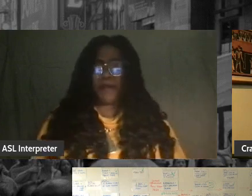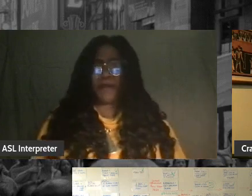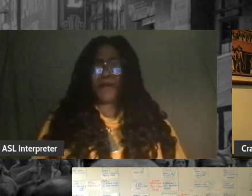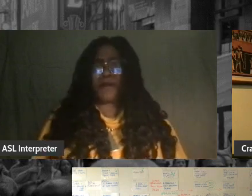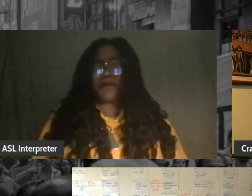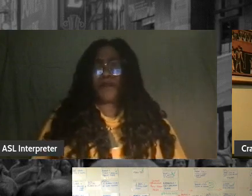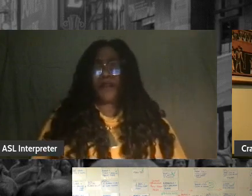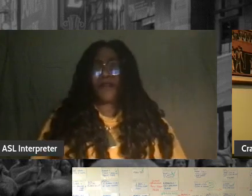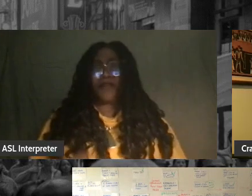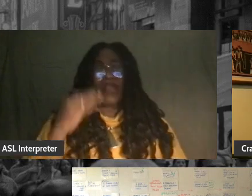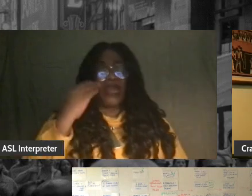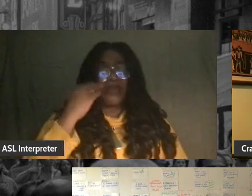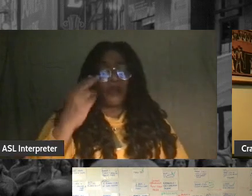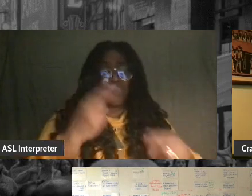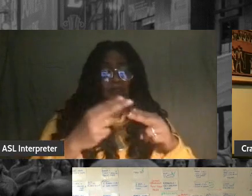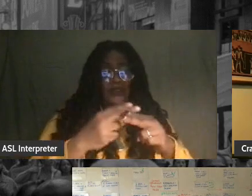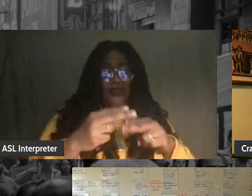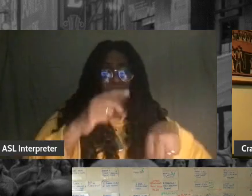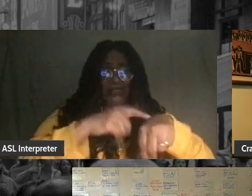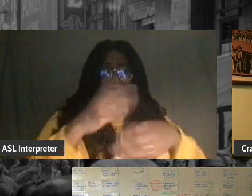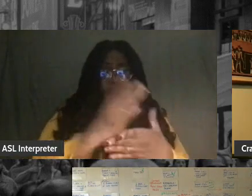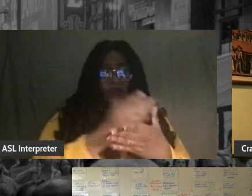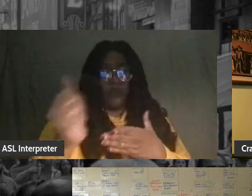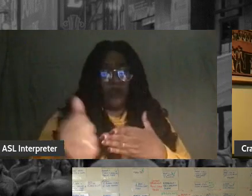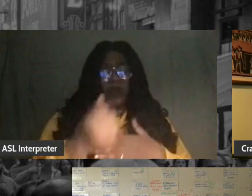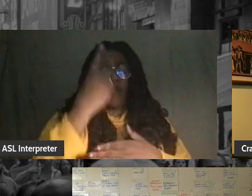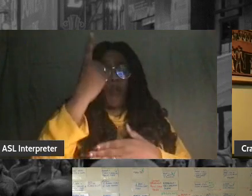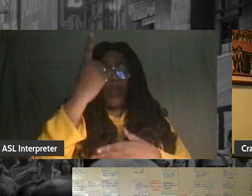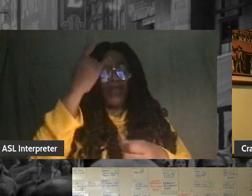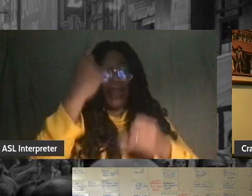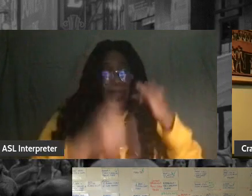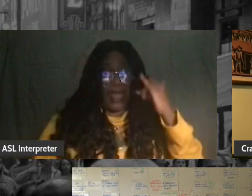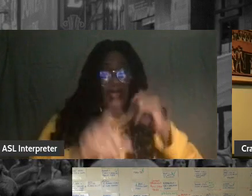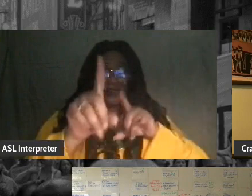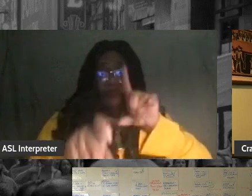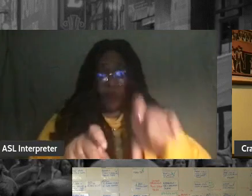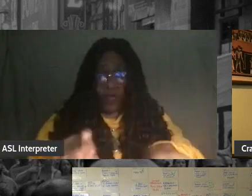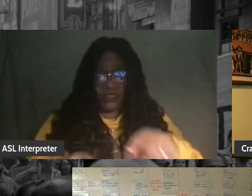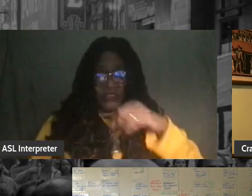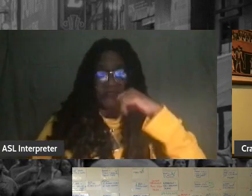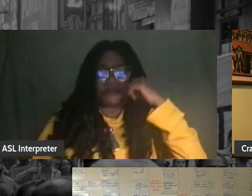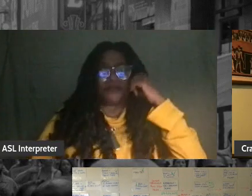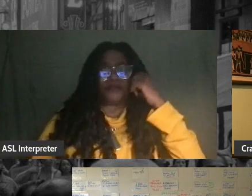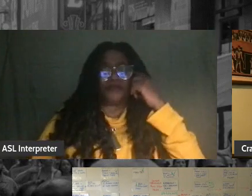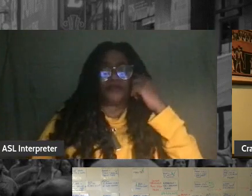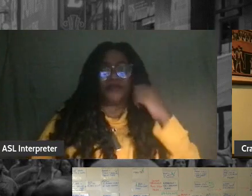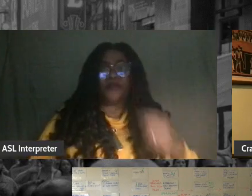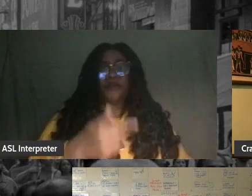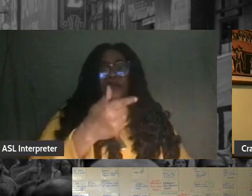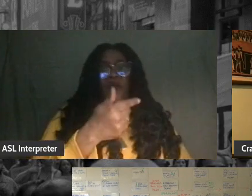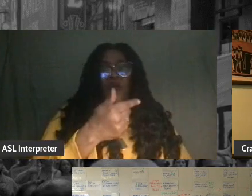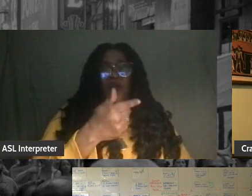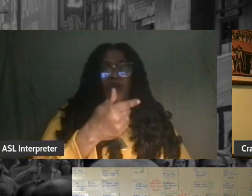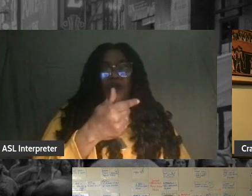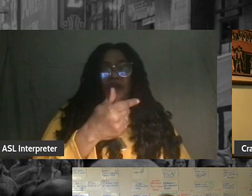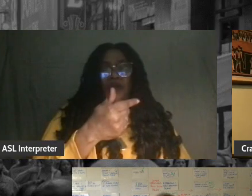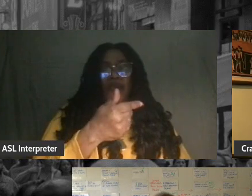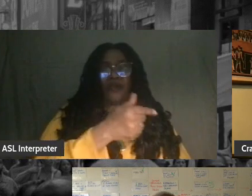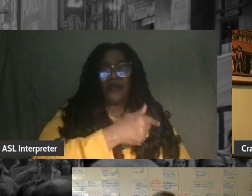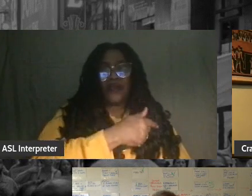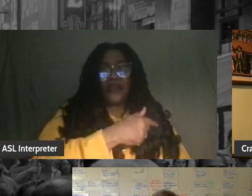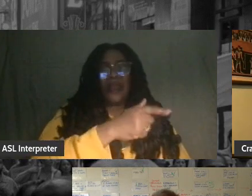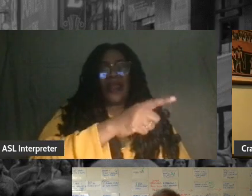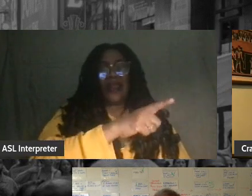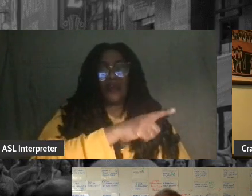we're getting close to running out of time, so I'd like to ask one last question to each of Gordon and then you, Luke.